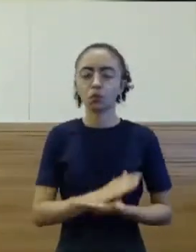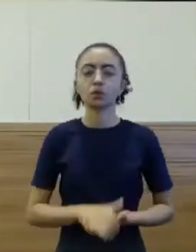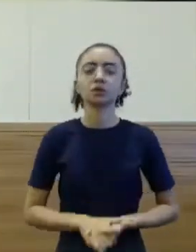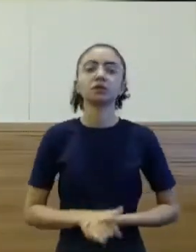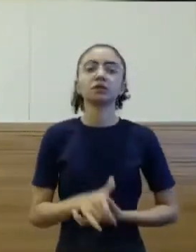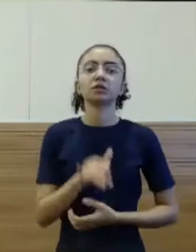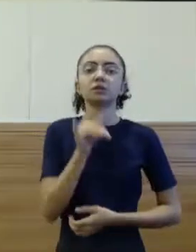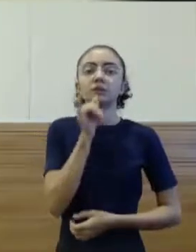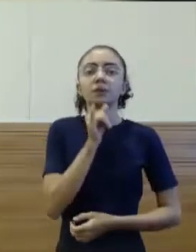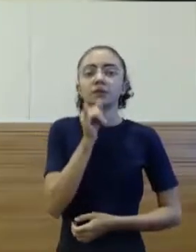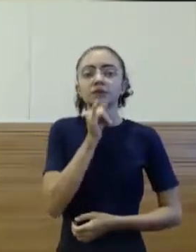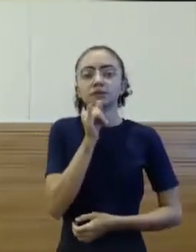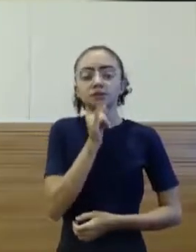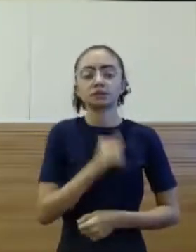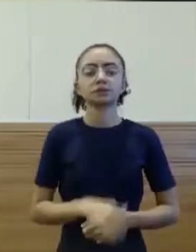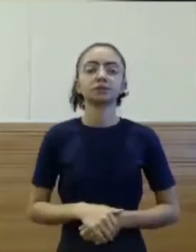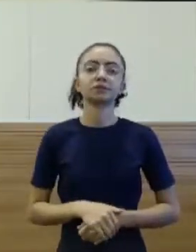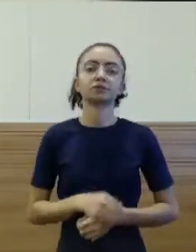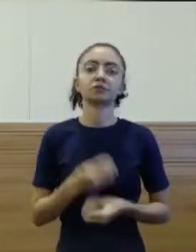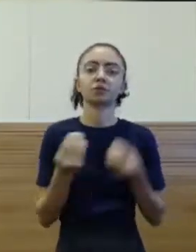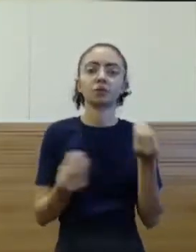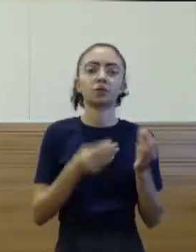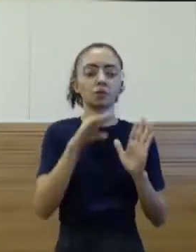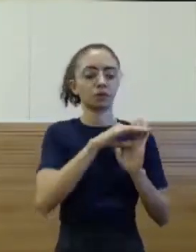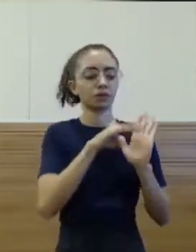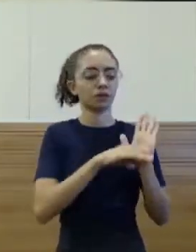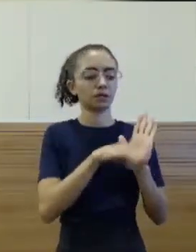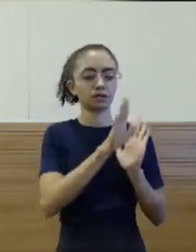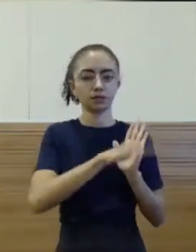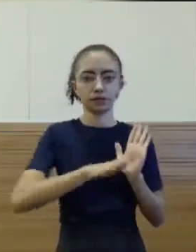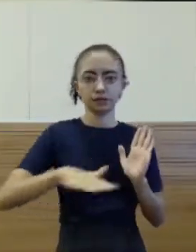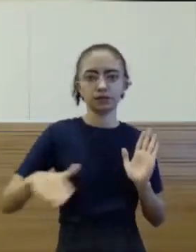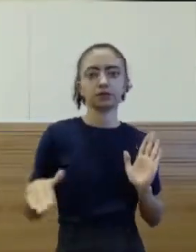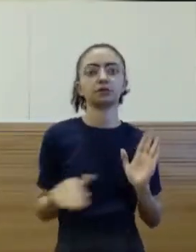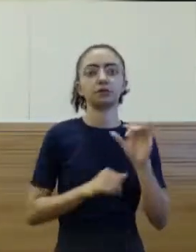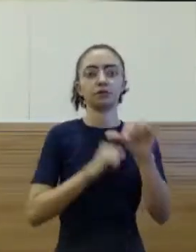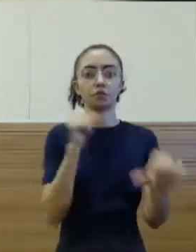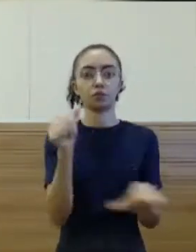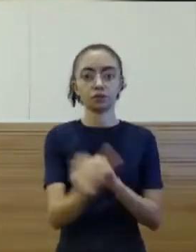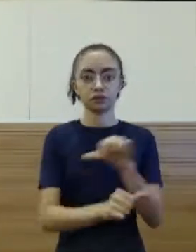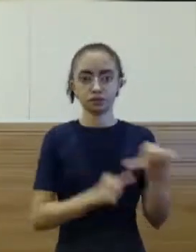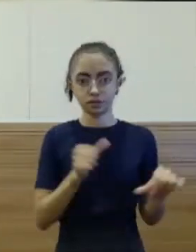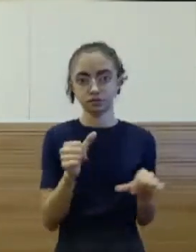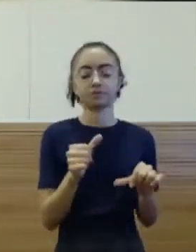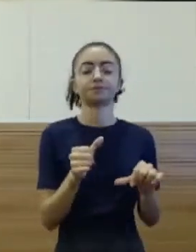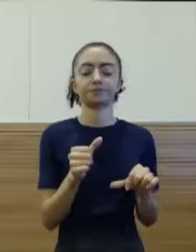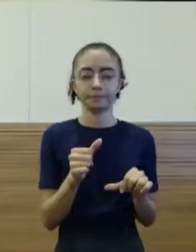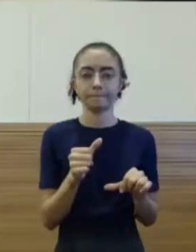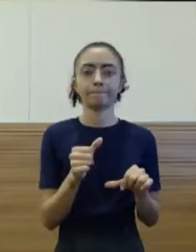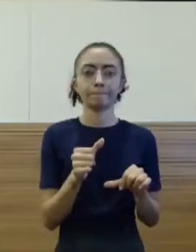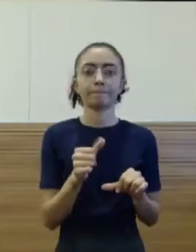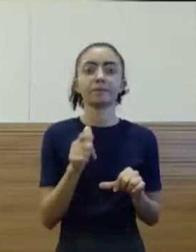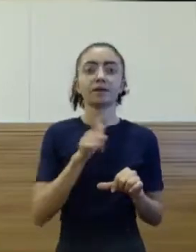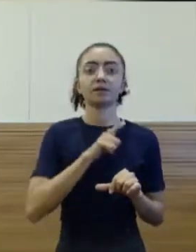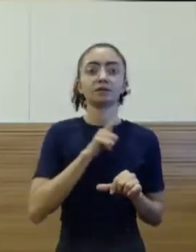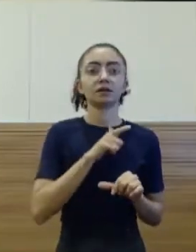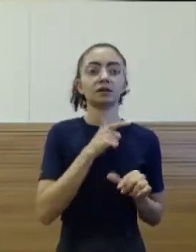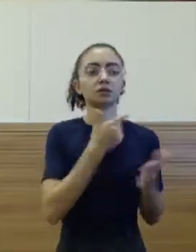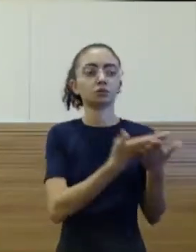an example of, well, before the update of this guide with the children's guide that we had in